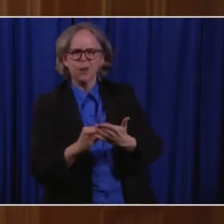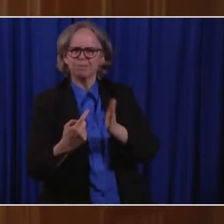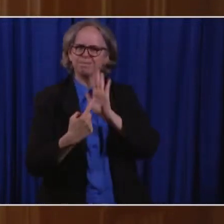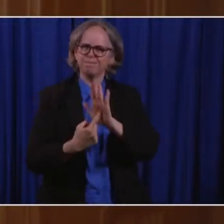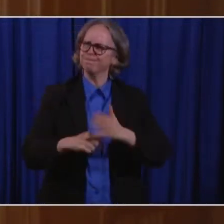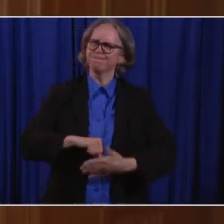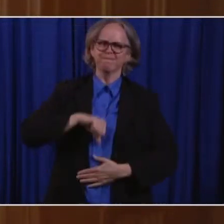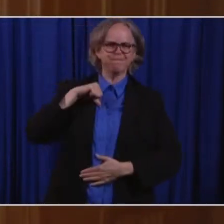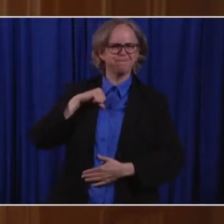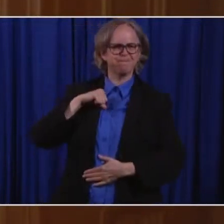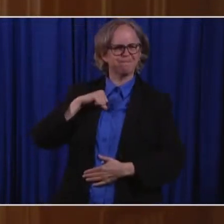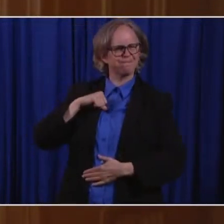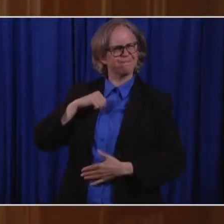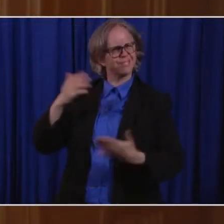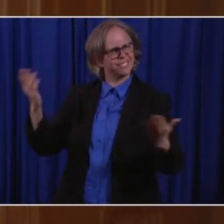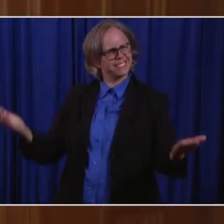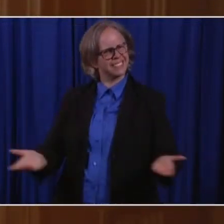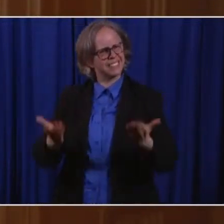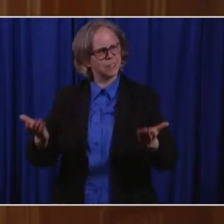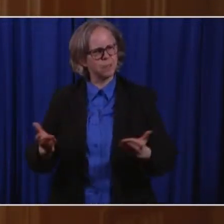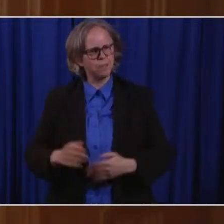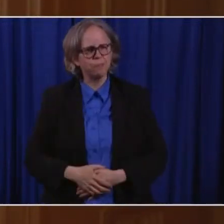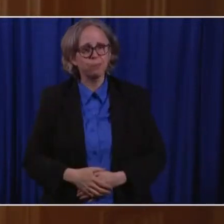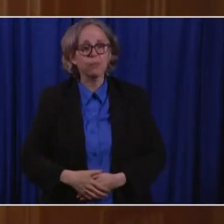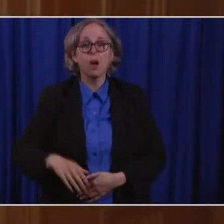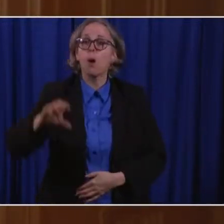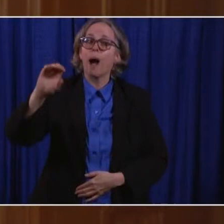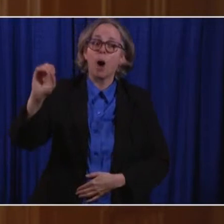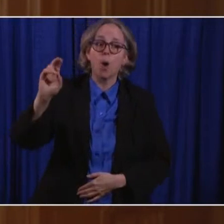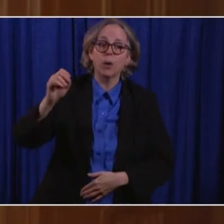our Ohio National Guard members helping at food banks.